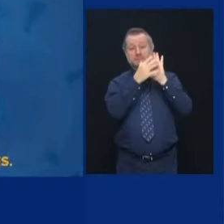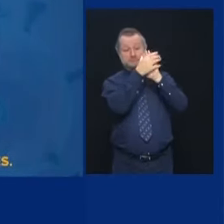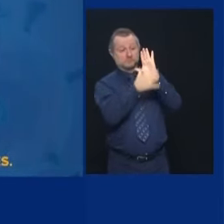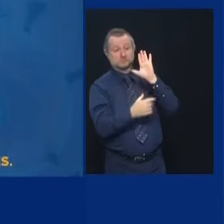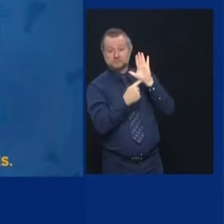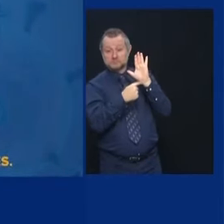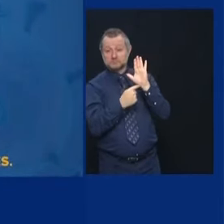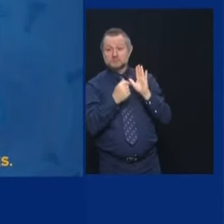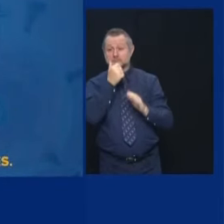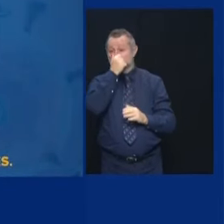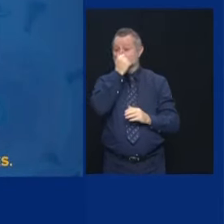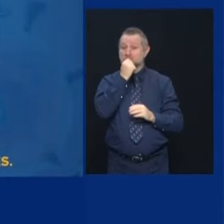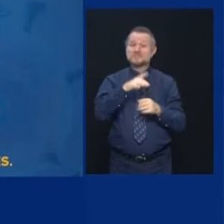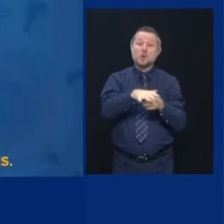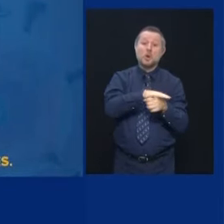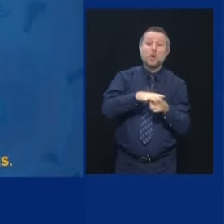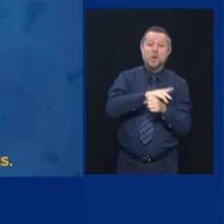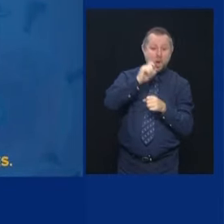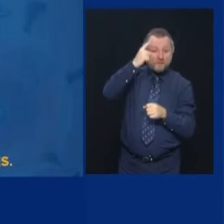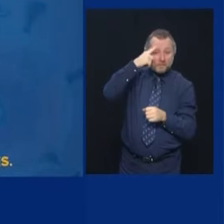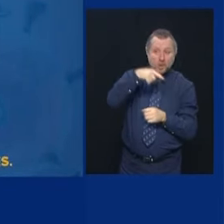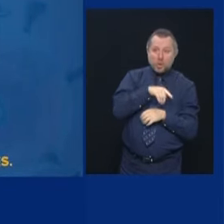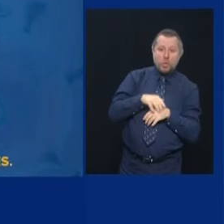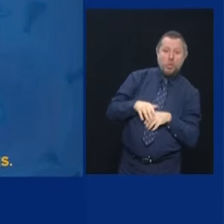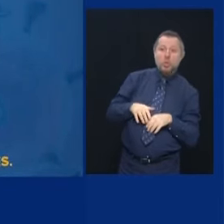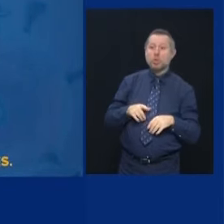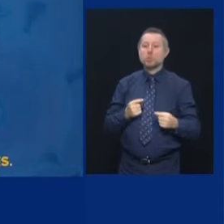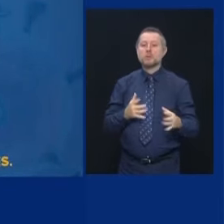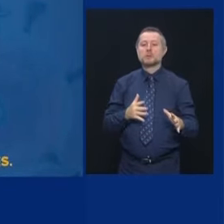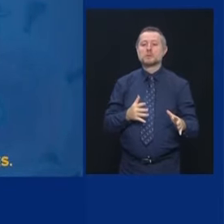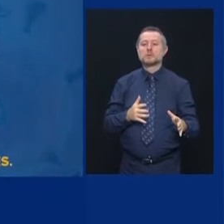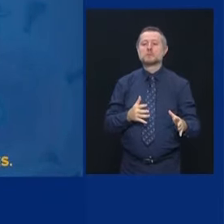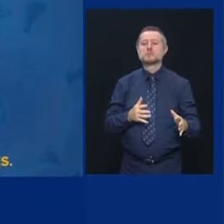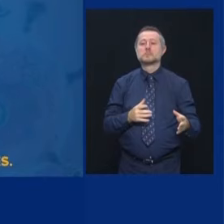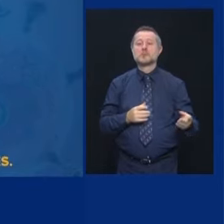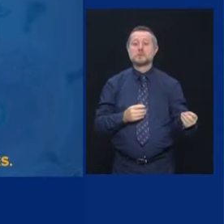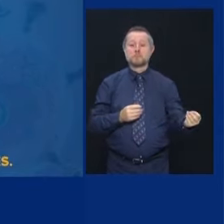Local governments will need to provide us with personnel,